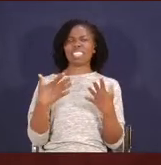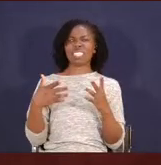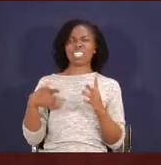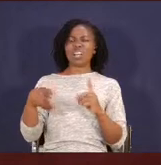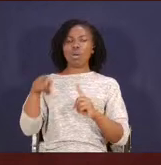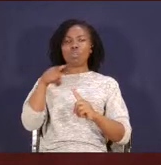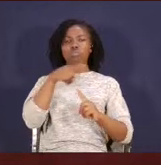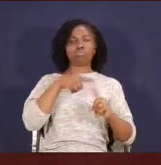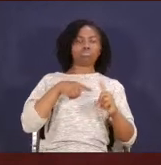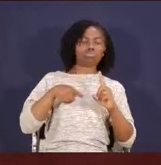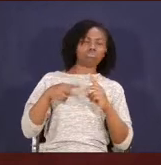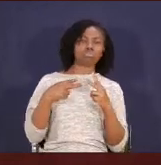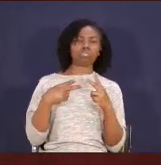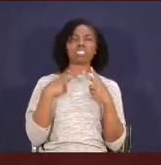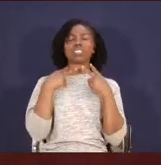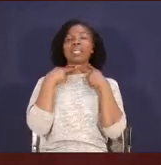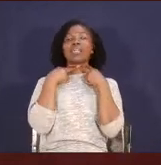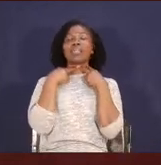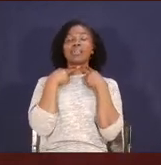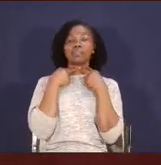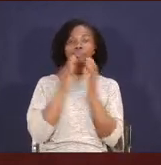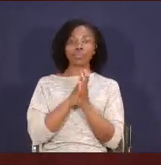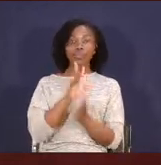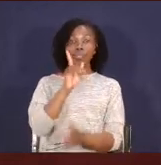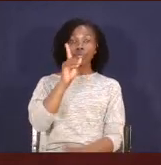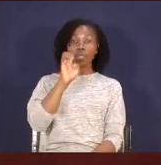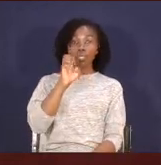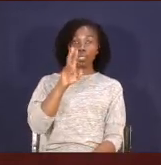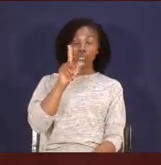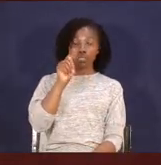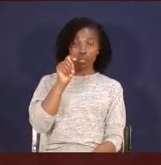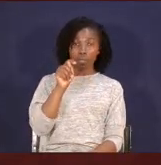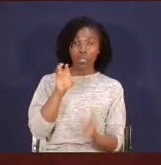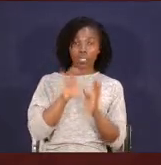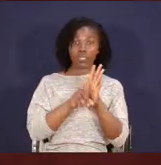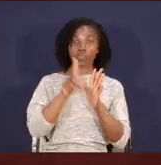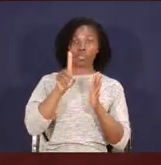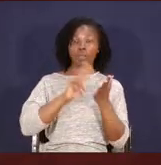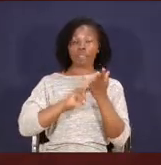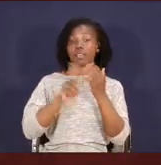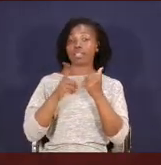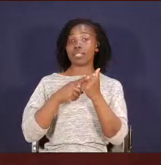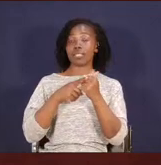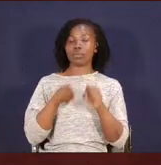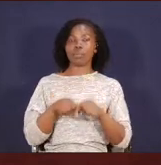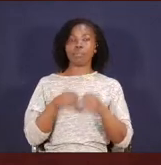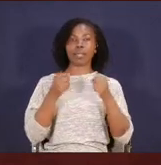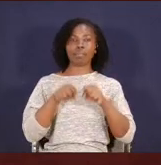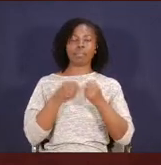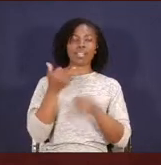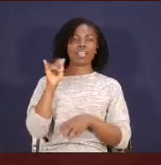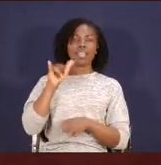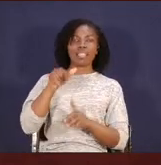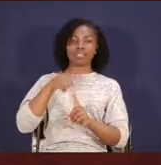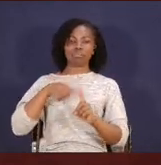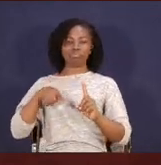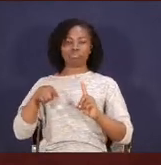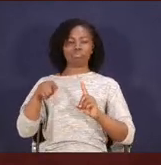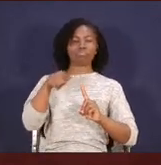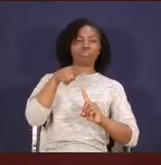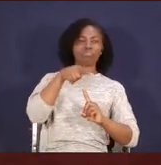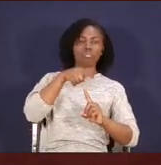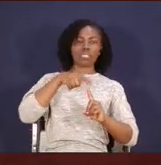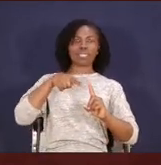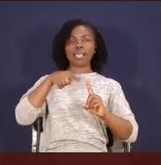around the same mountain. Deuteronomy chapter 1, verse 6 and 7. Going around the same mountain. We break that cyclic movement.